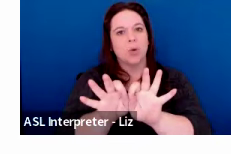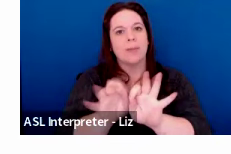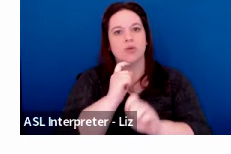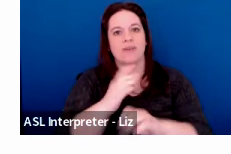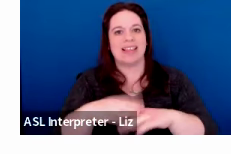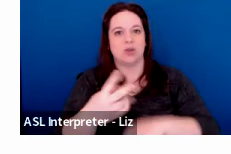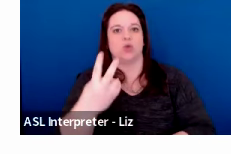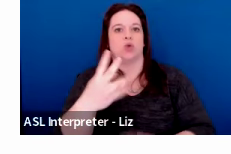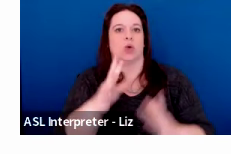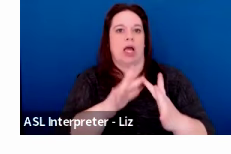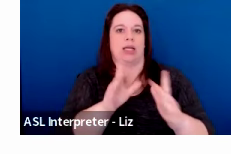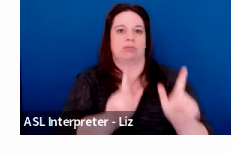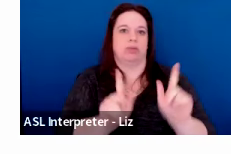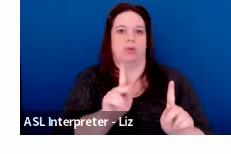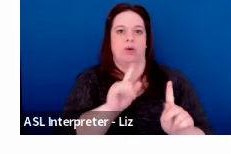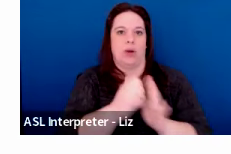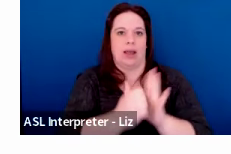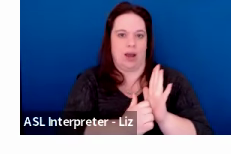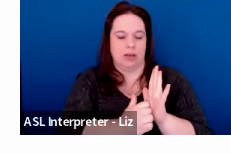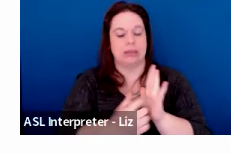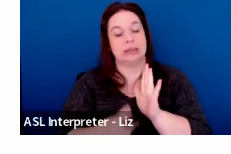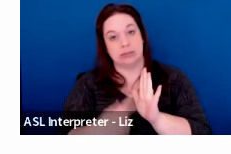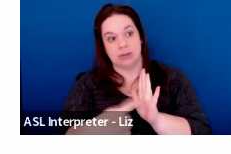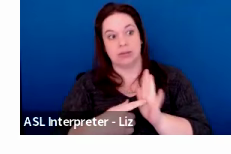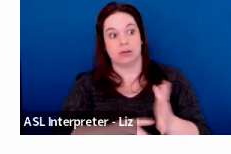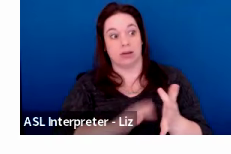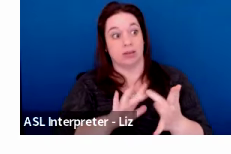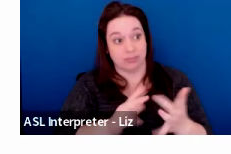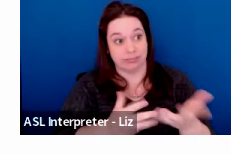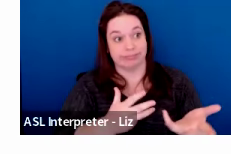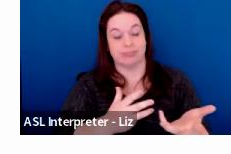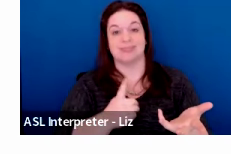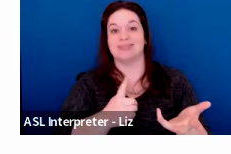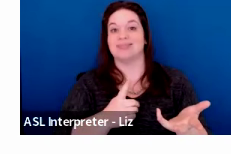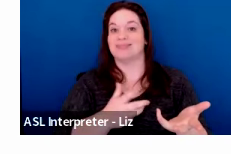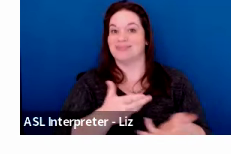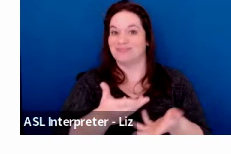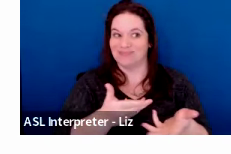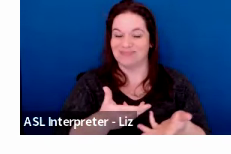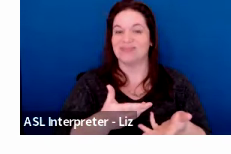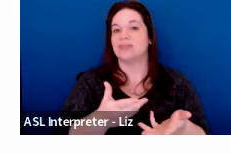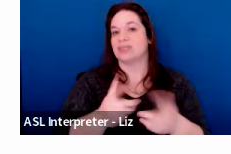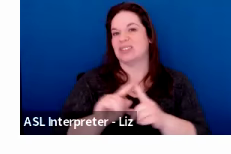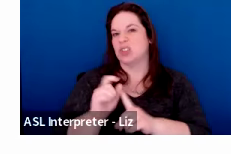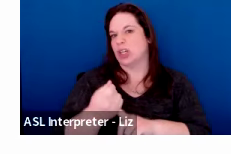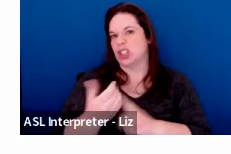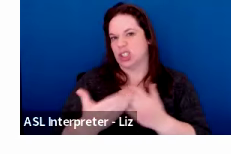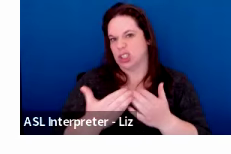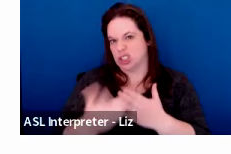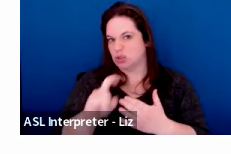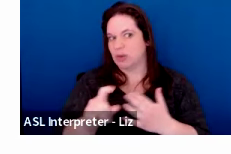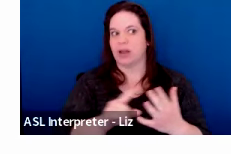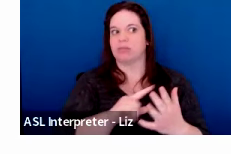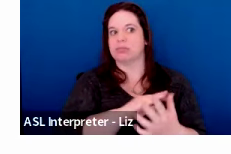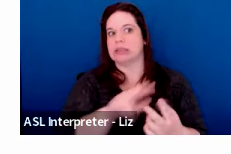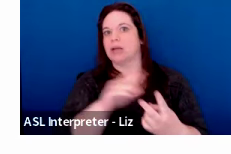two contacts on your account because sometimes we have to, we have to contact you for different situations. We want to make sure that we have a way